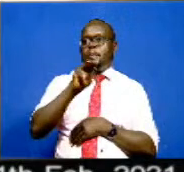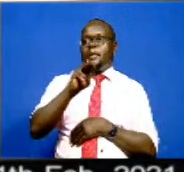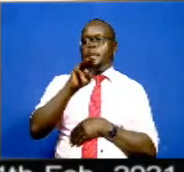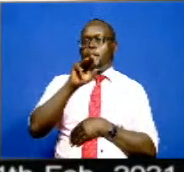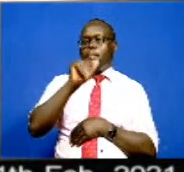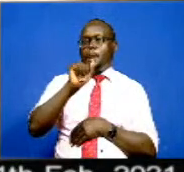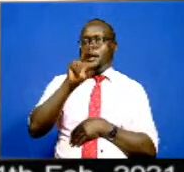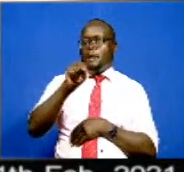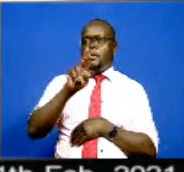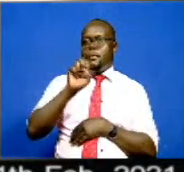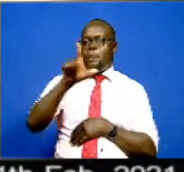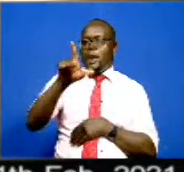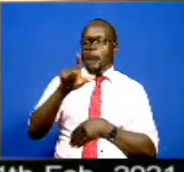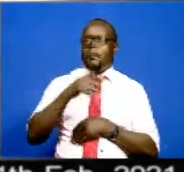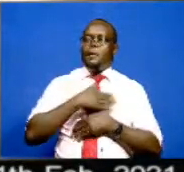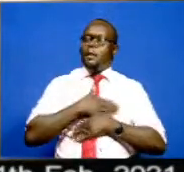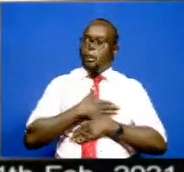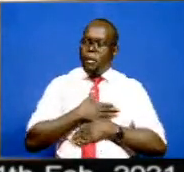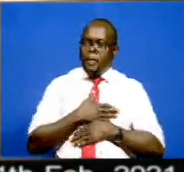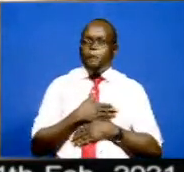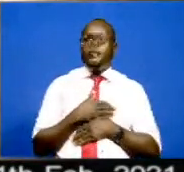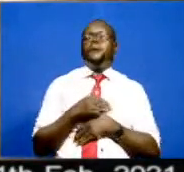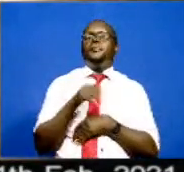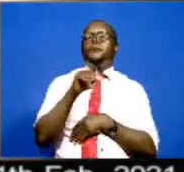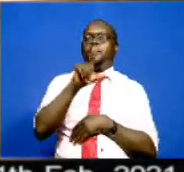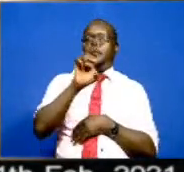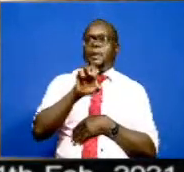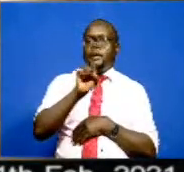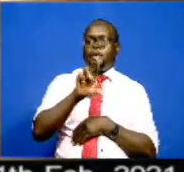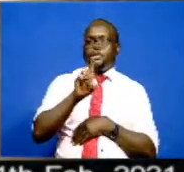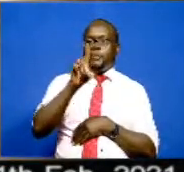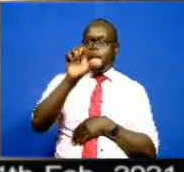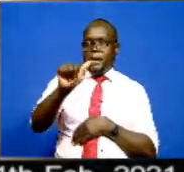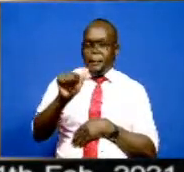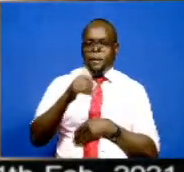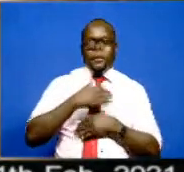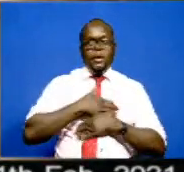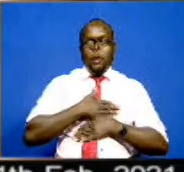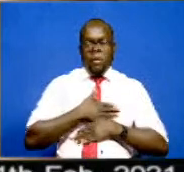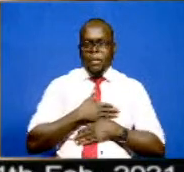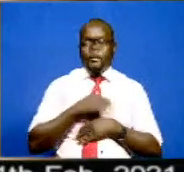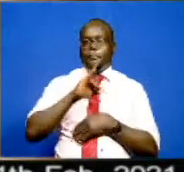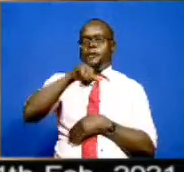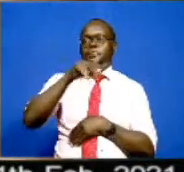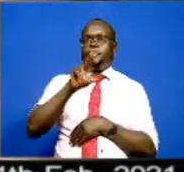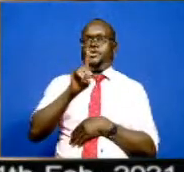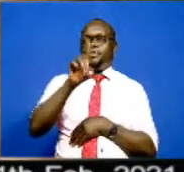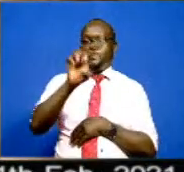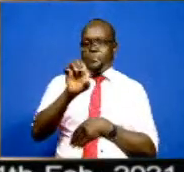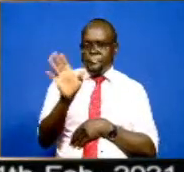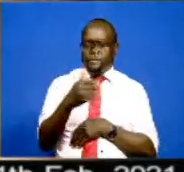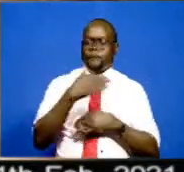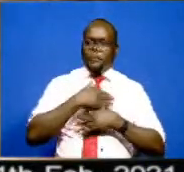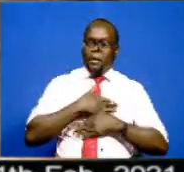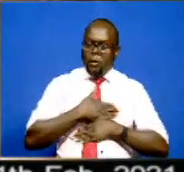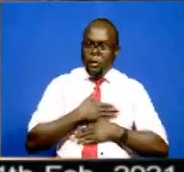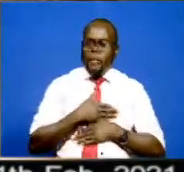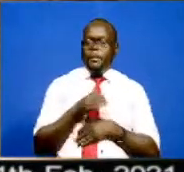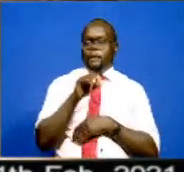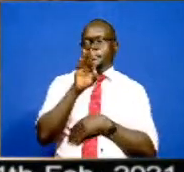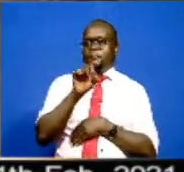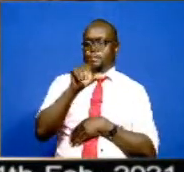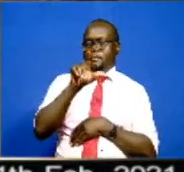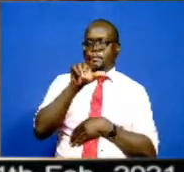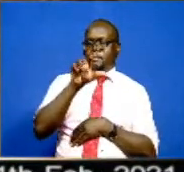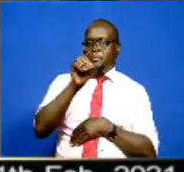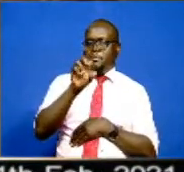MP, the Honourable Josephine Naisula Lesunda MP, the Honourable June Jomo MP, the Honourable Florence